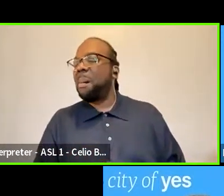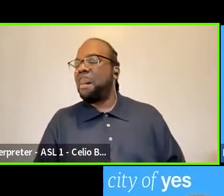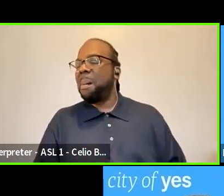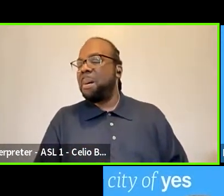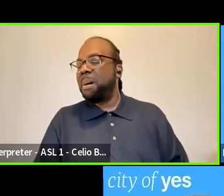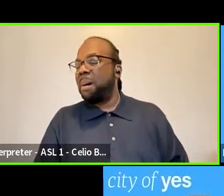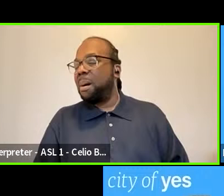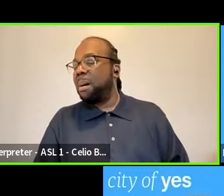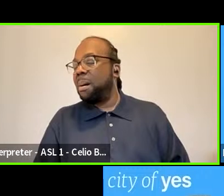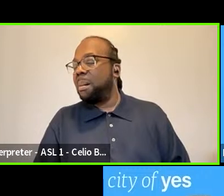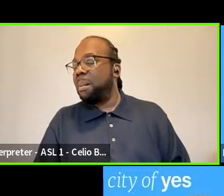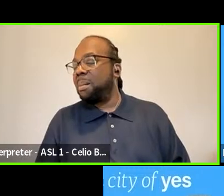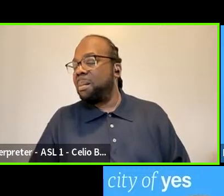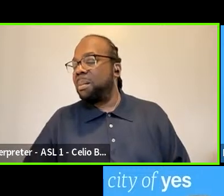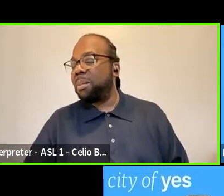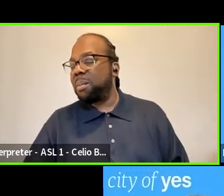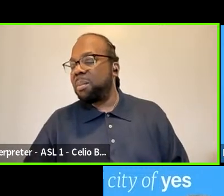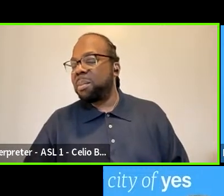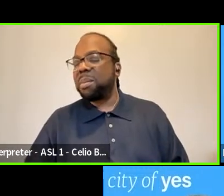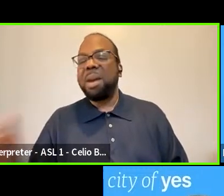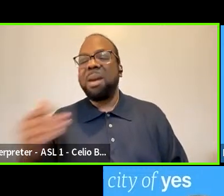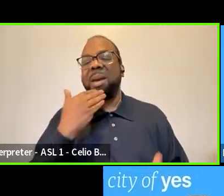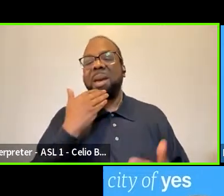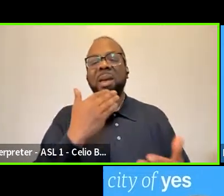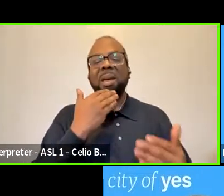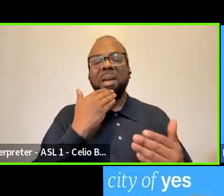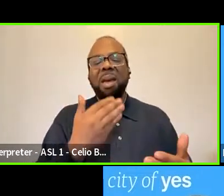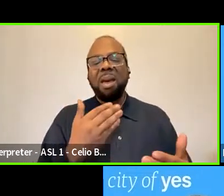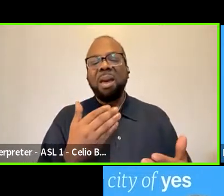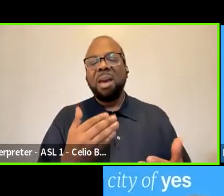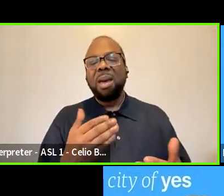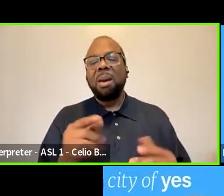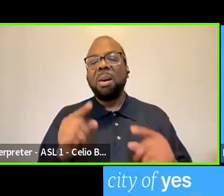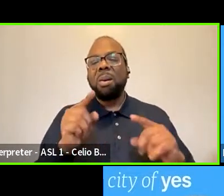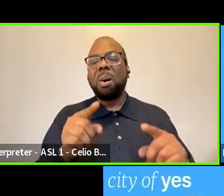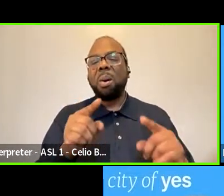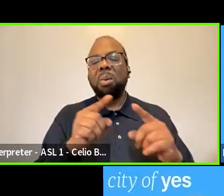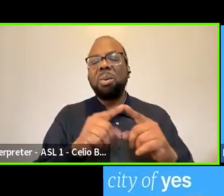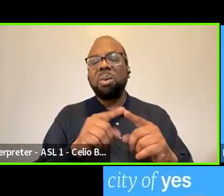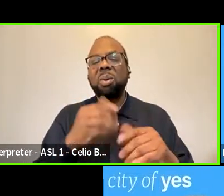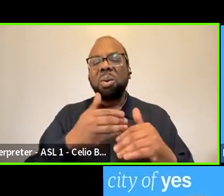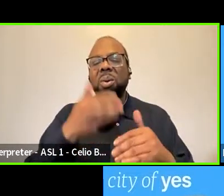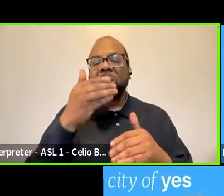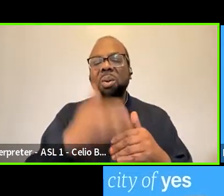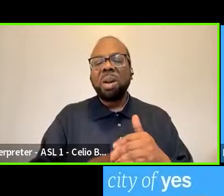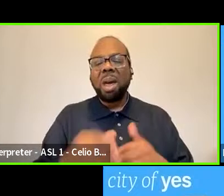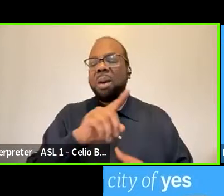All right. Thank you, Winnie, for that. Let's go to the next question.